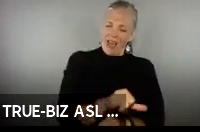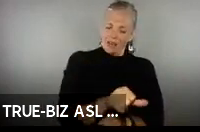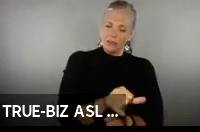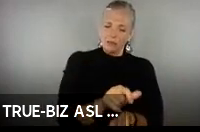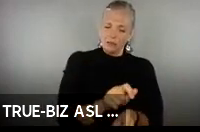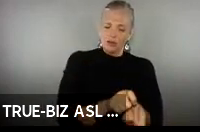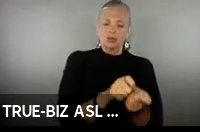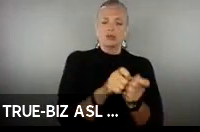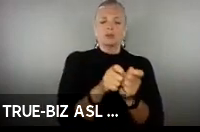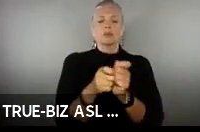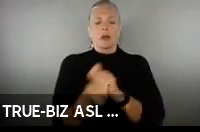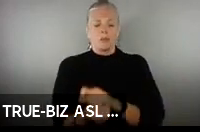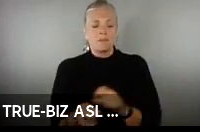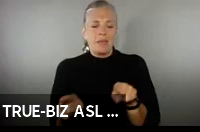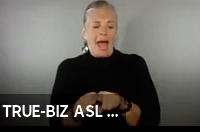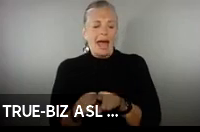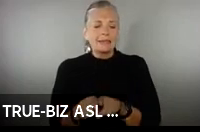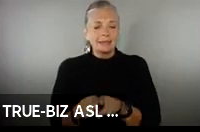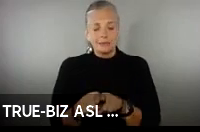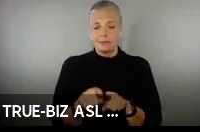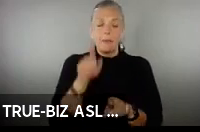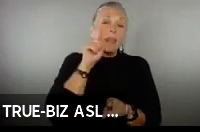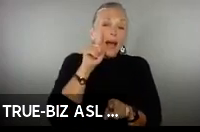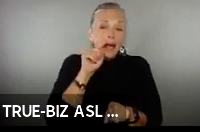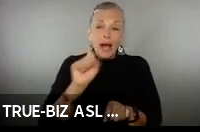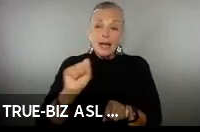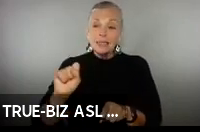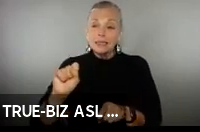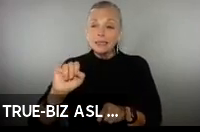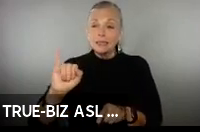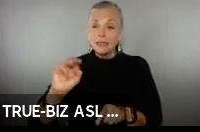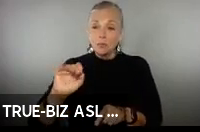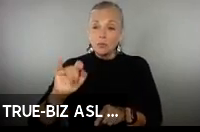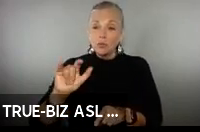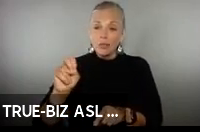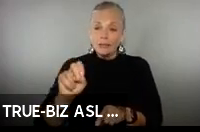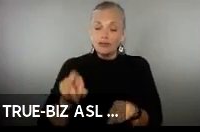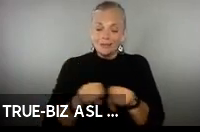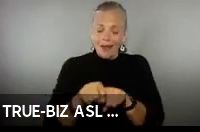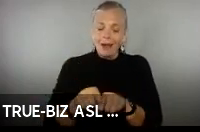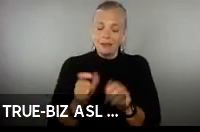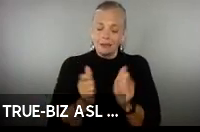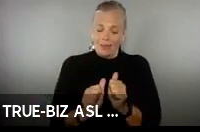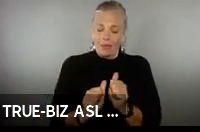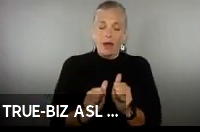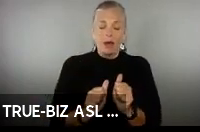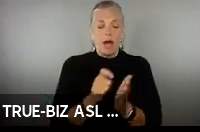simulation as a play? And I wrote it and worked on it and eventually stars just aligned for me.